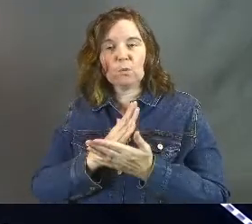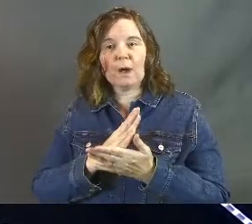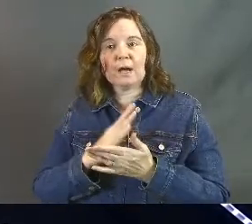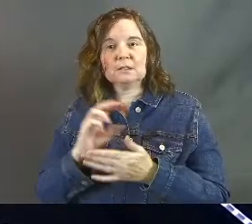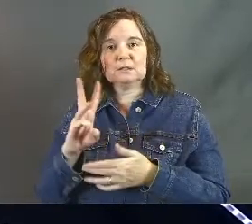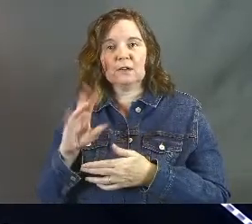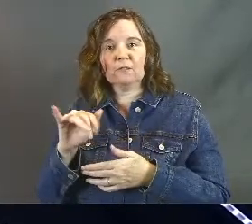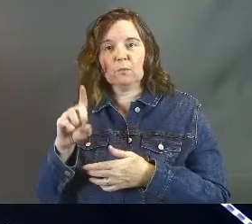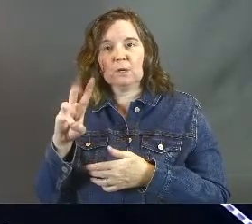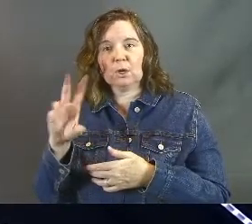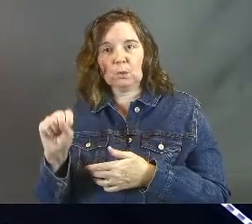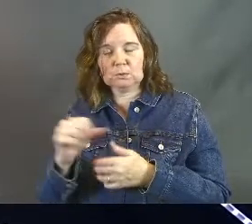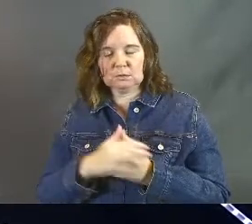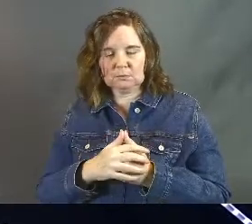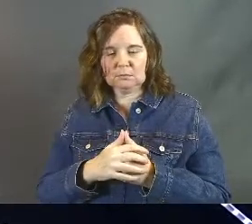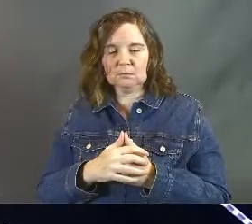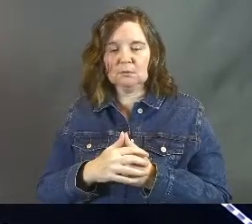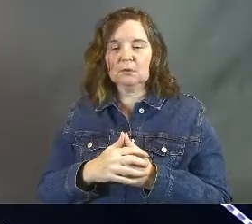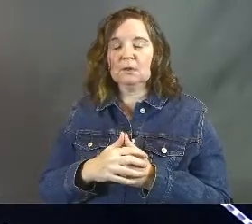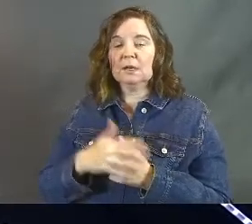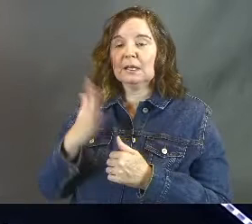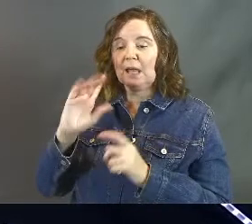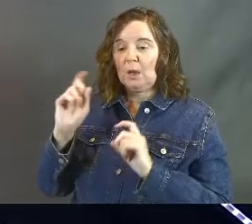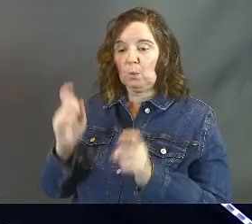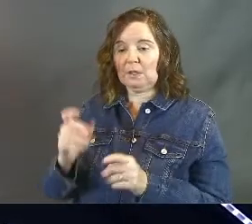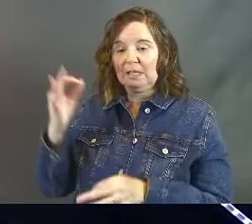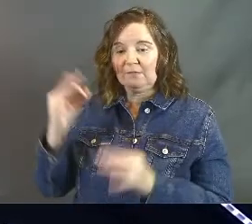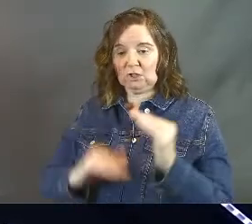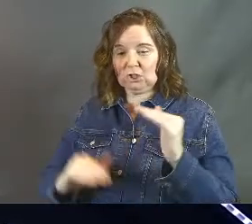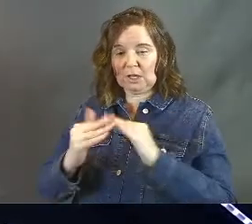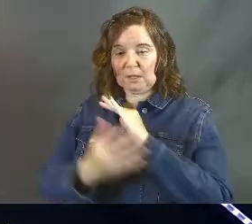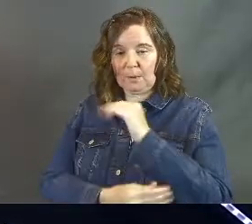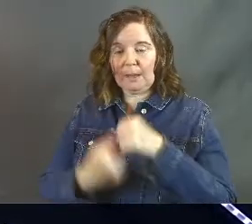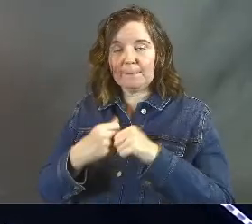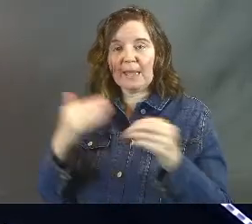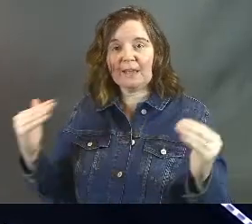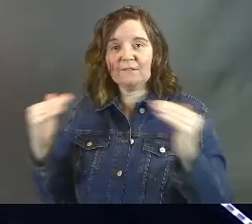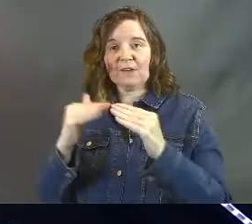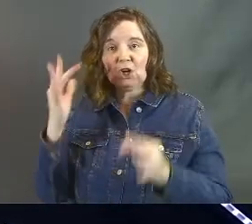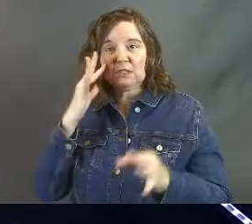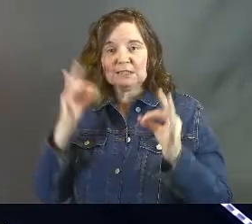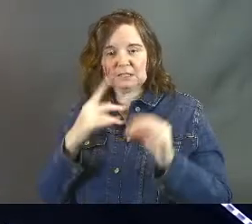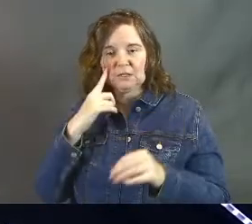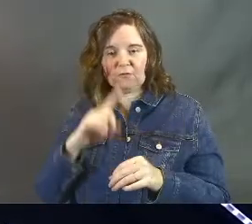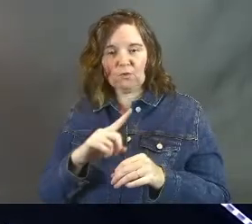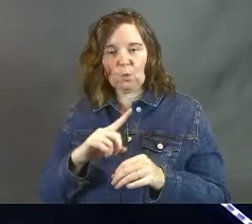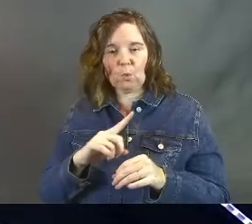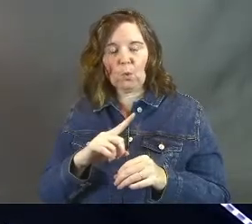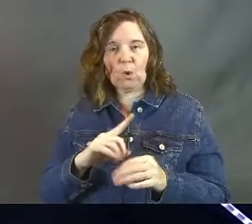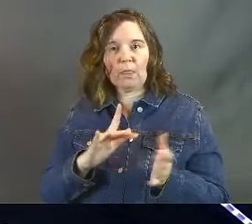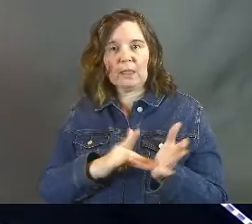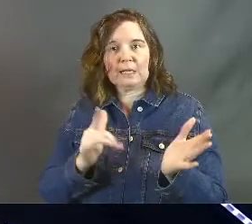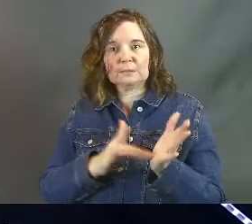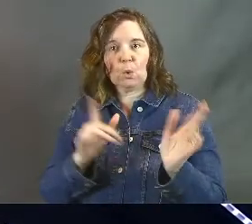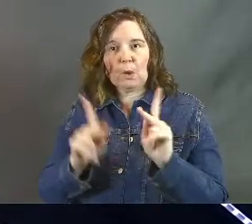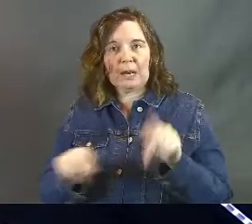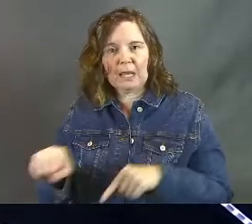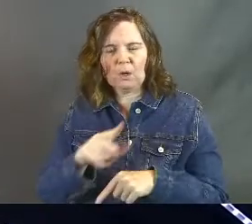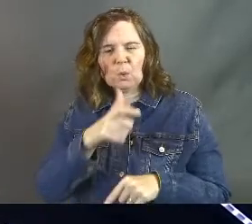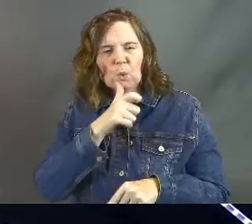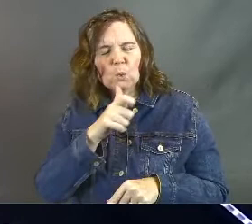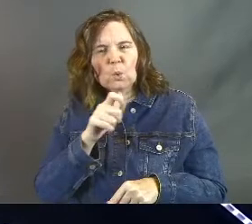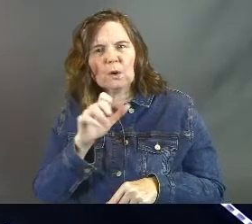does, Isaiah 11:4. He will give justice to the poor and make fair decisions for the exploited. Who